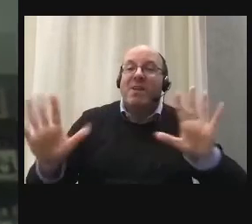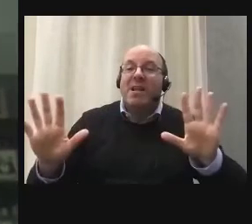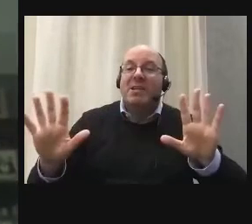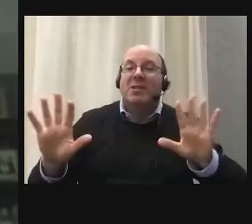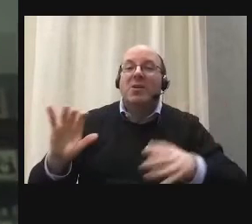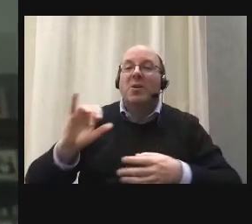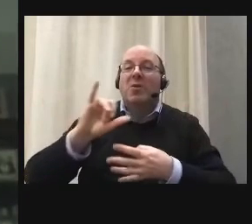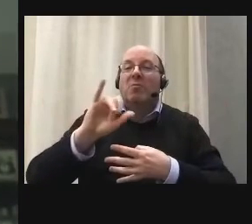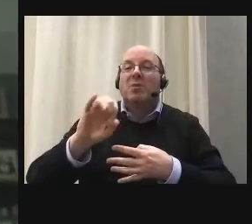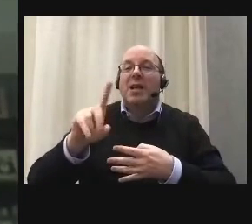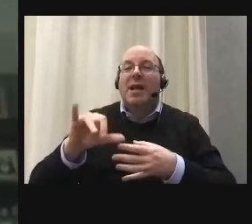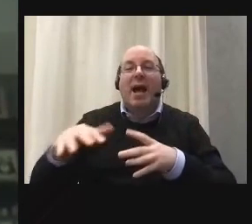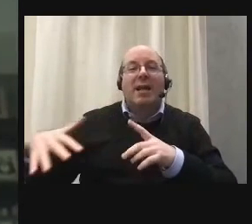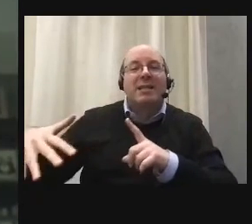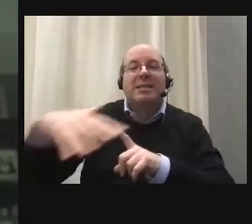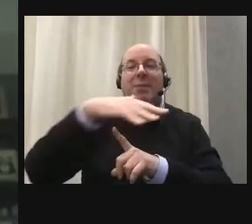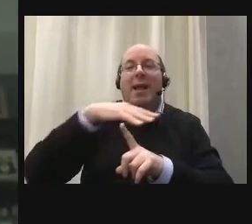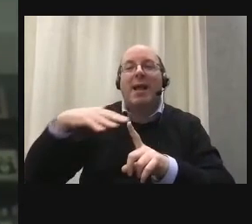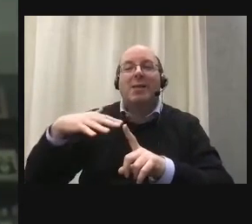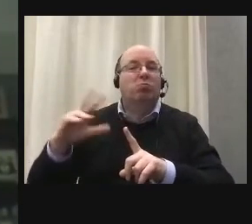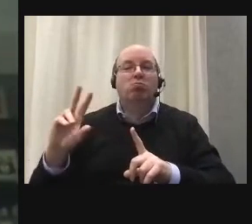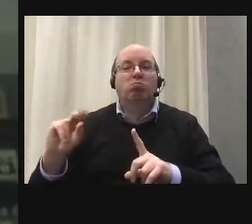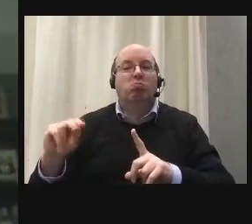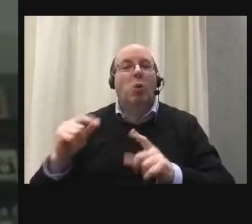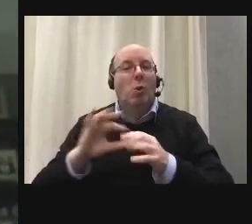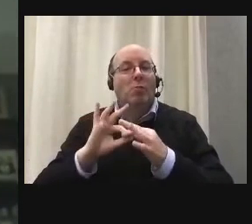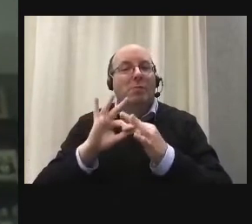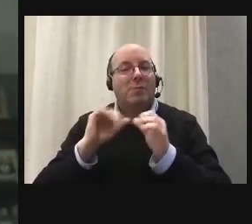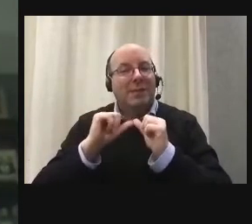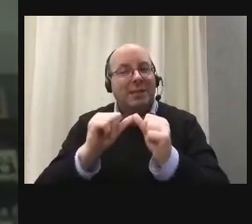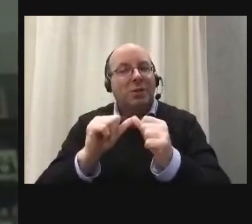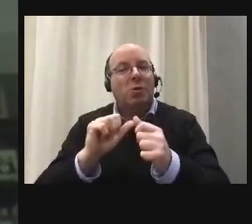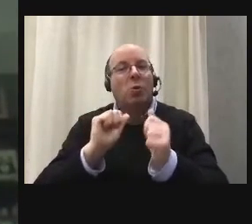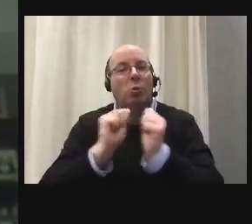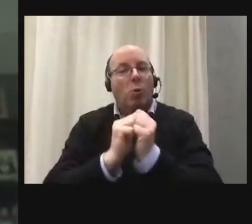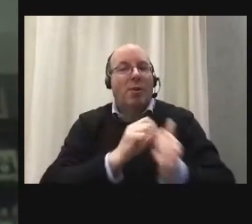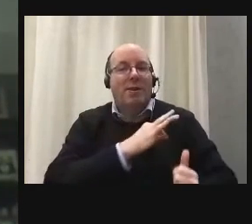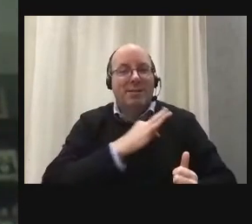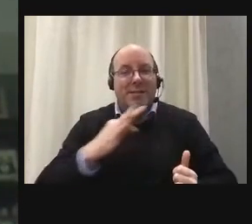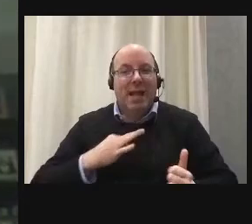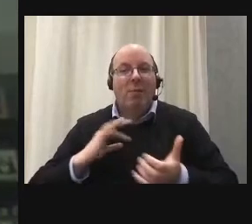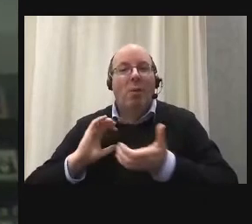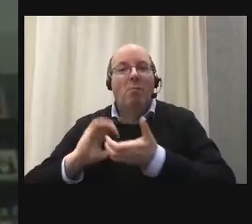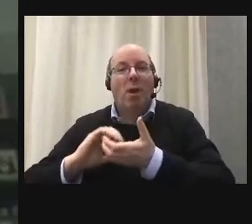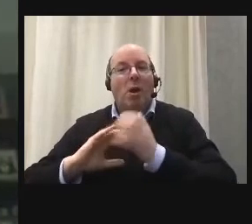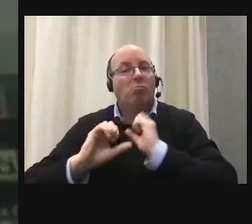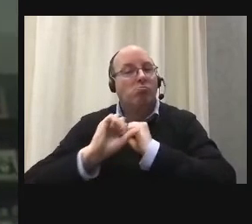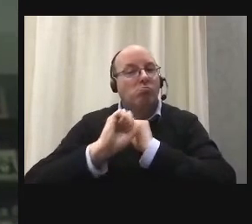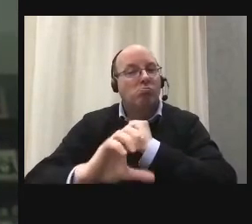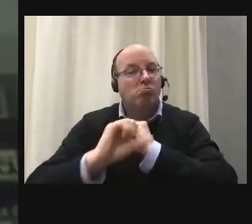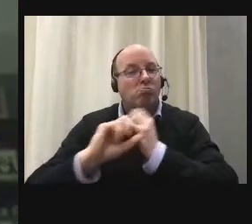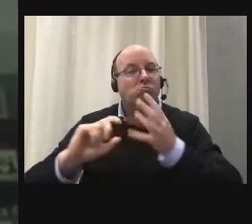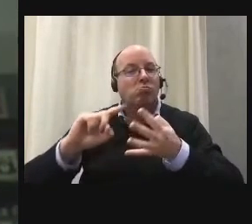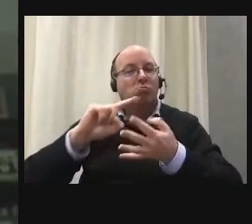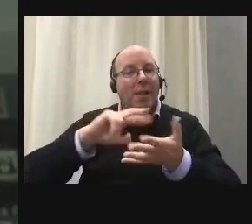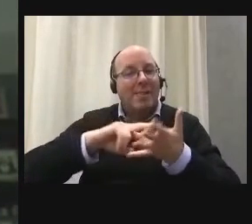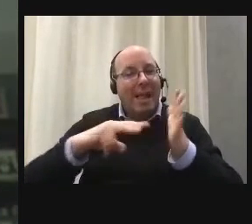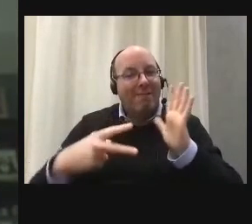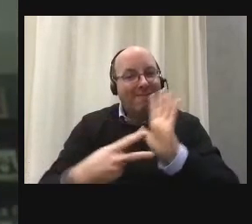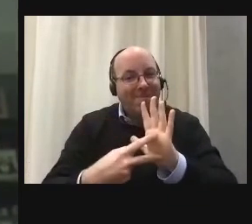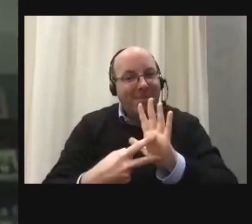JEDI space. We will continue to work with our leadership, staff, and partners in publicizing the definitions we